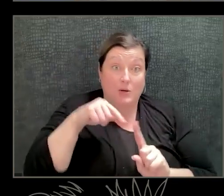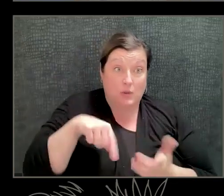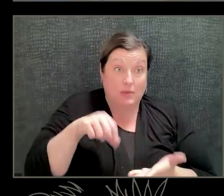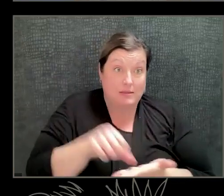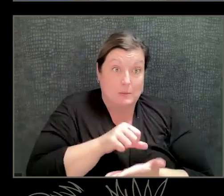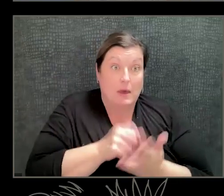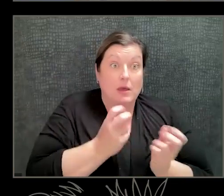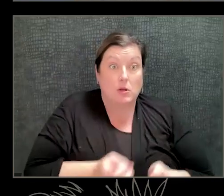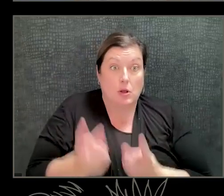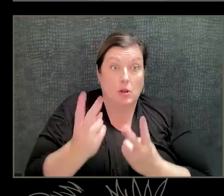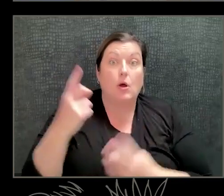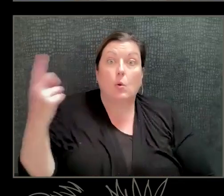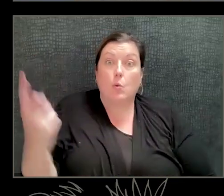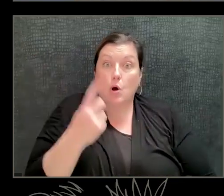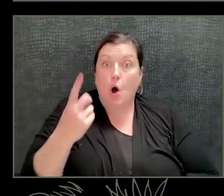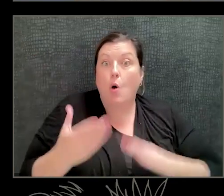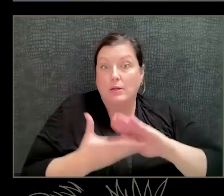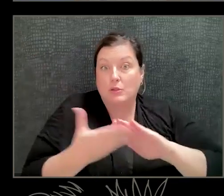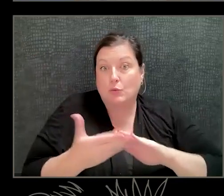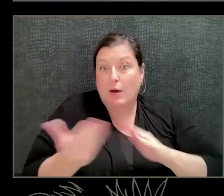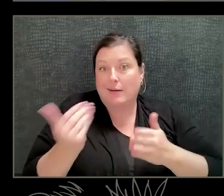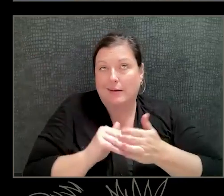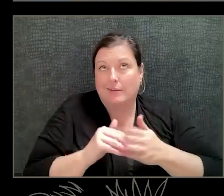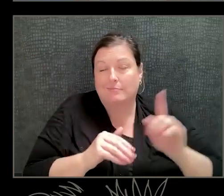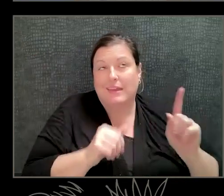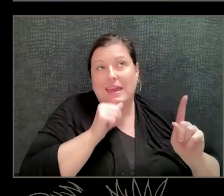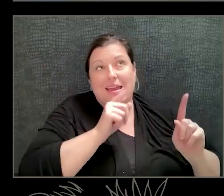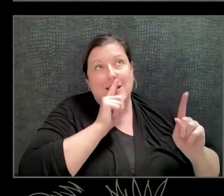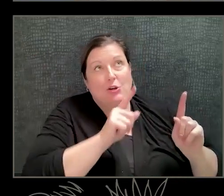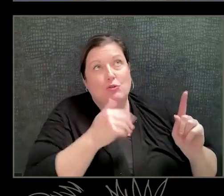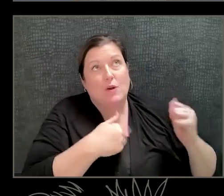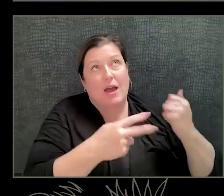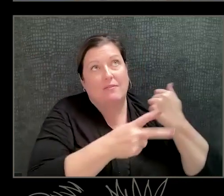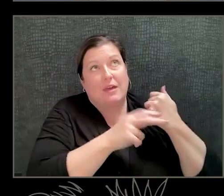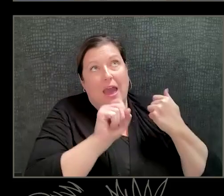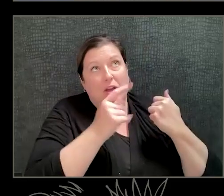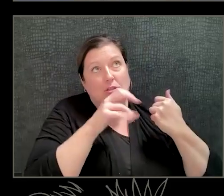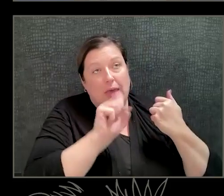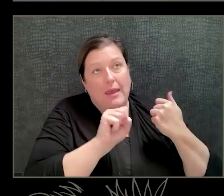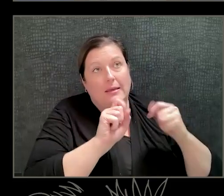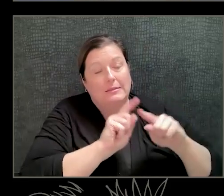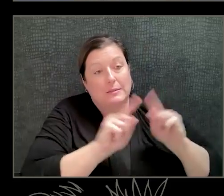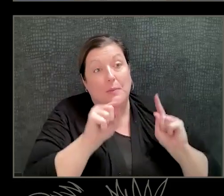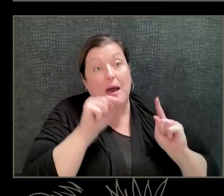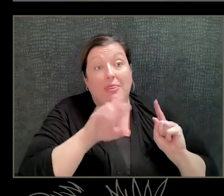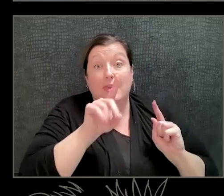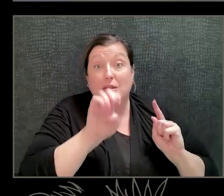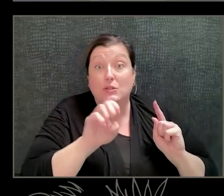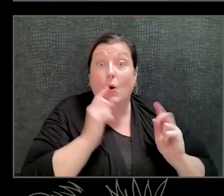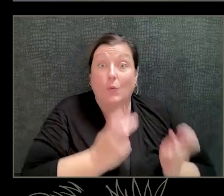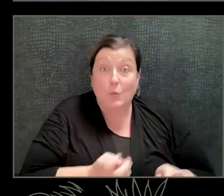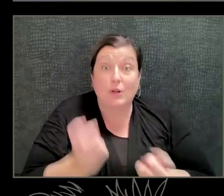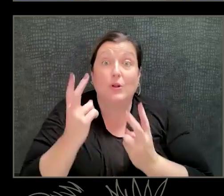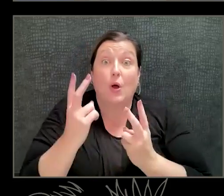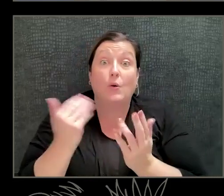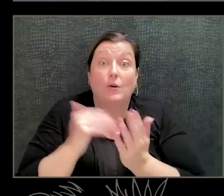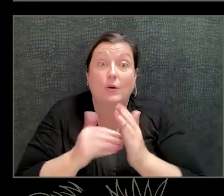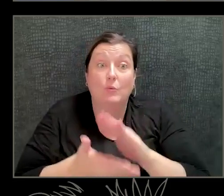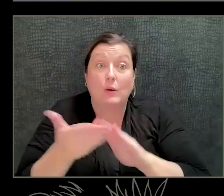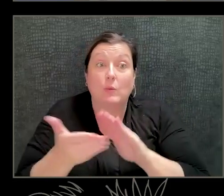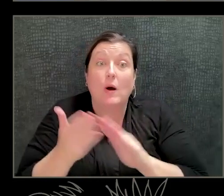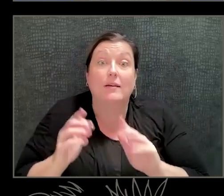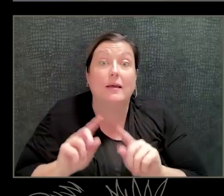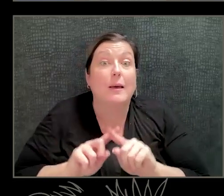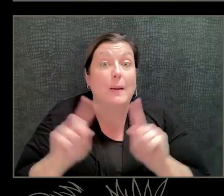the loader will always run again. That's not true. There's cache settings for the loader. But with this code here, the loader will always rerun,